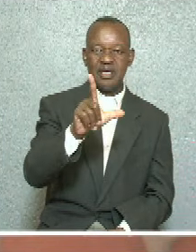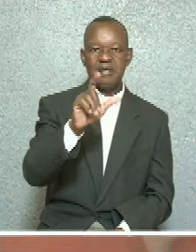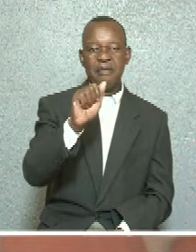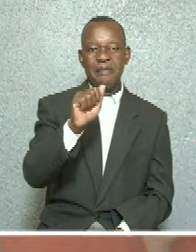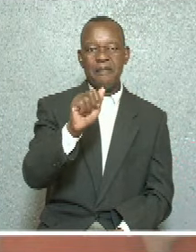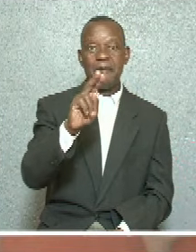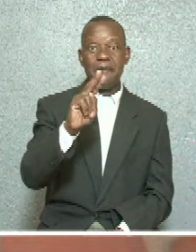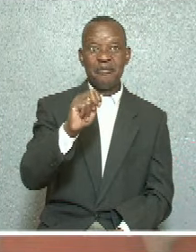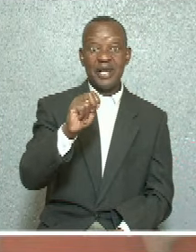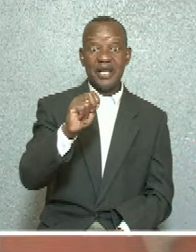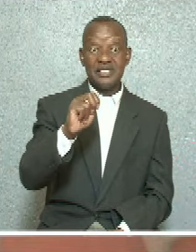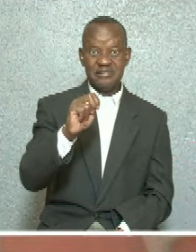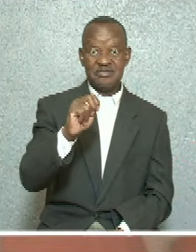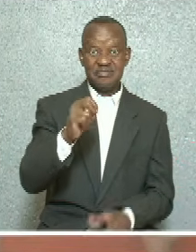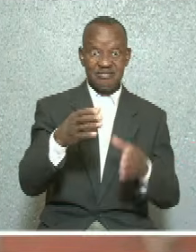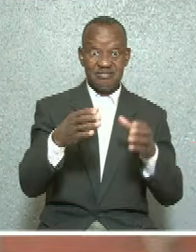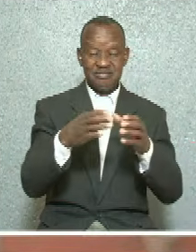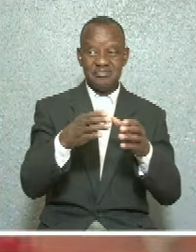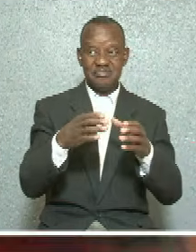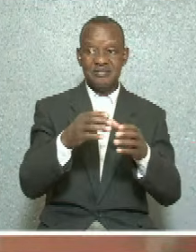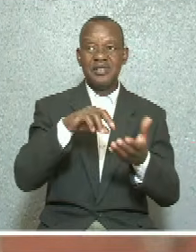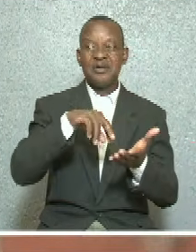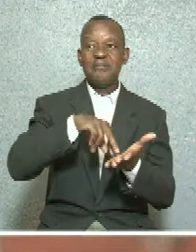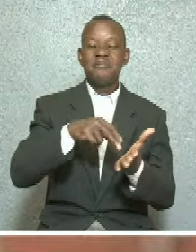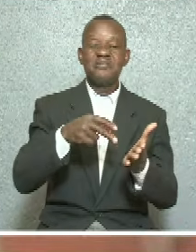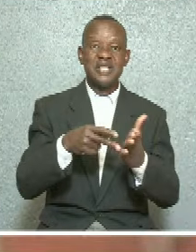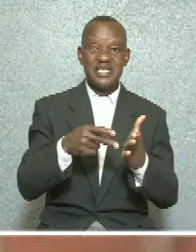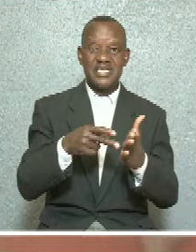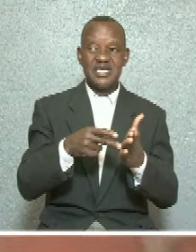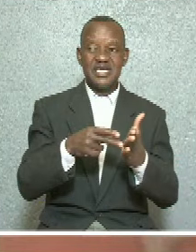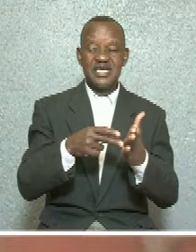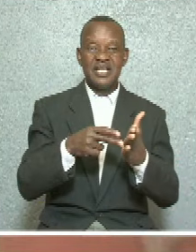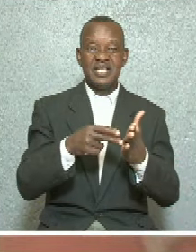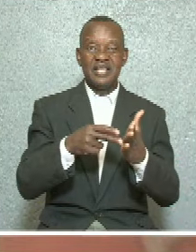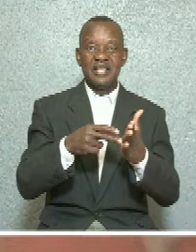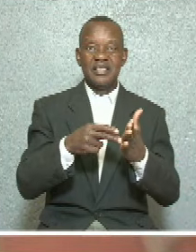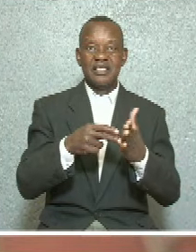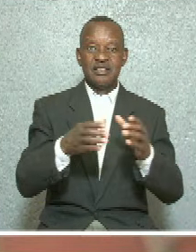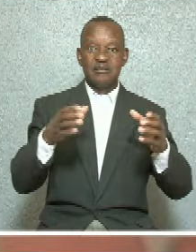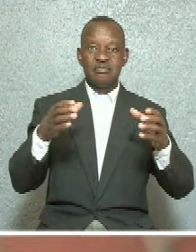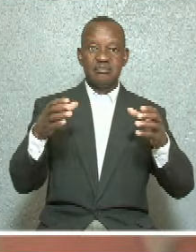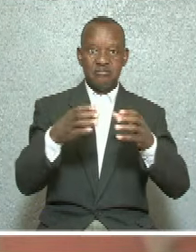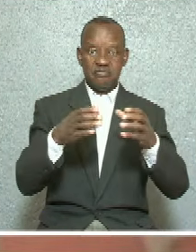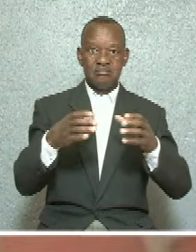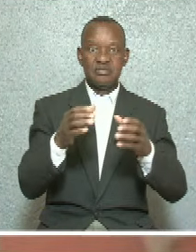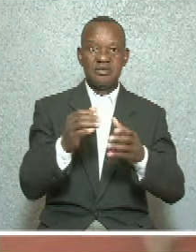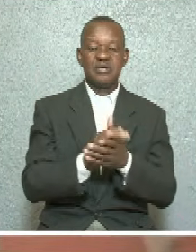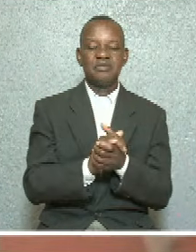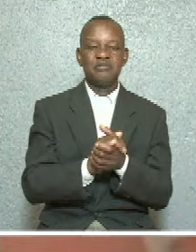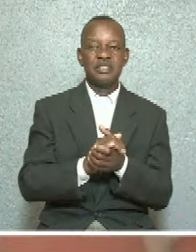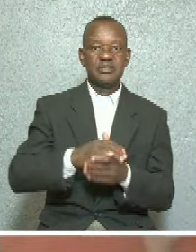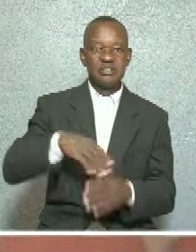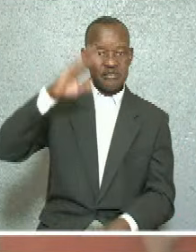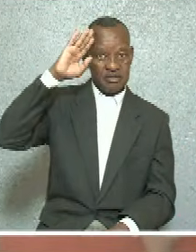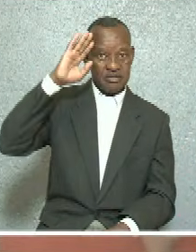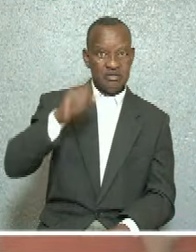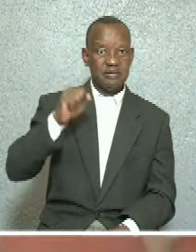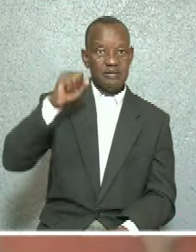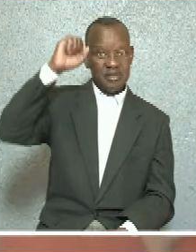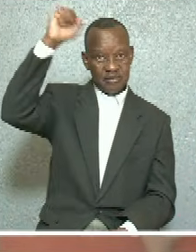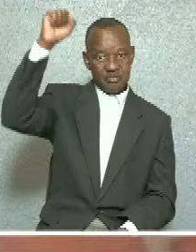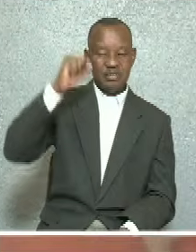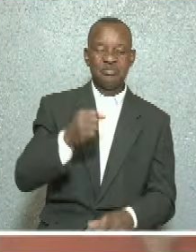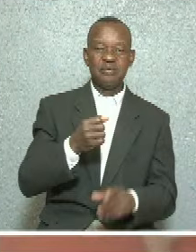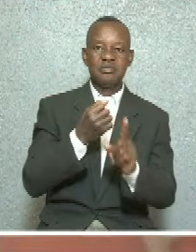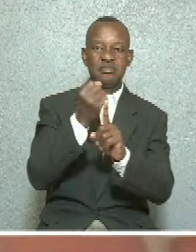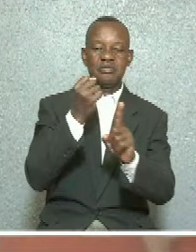The honest truth about how I started pay was curiosity. I went to a school, and the school